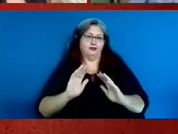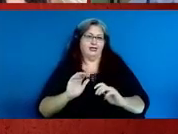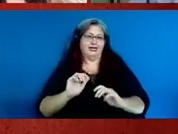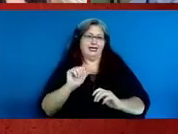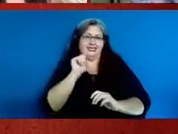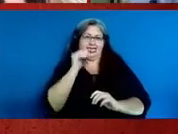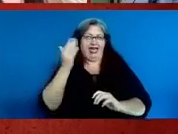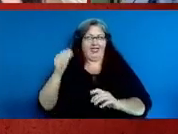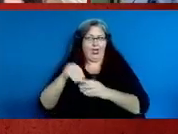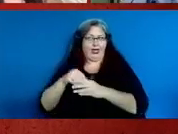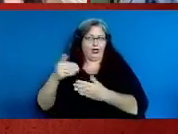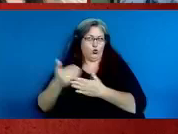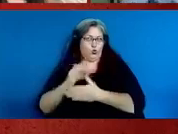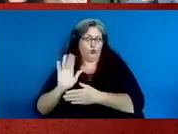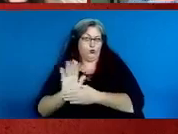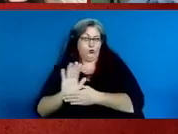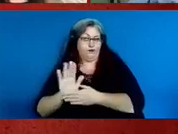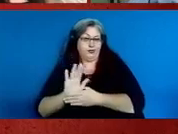movie.